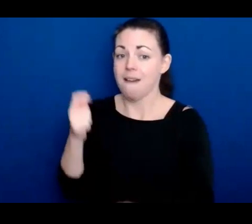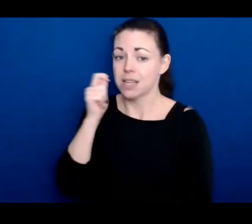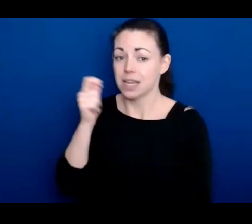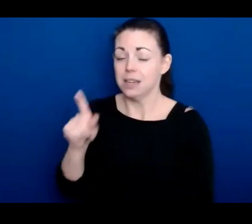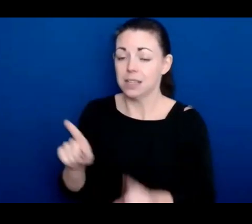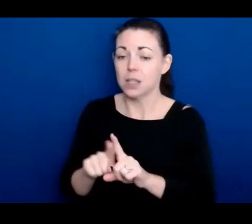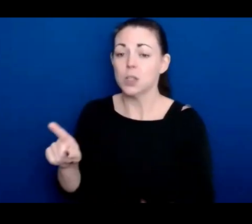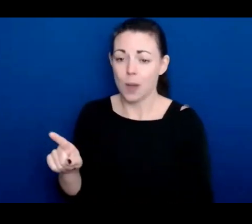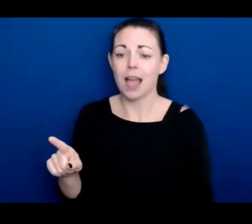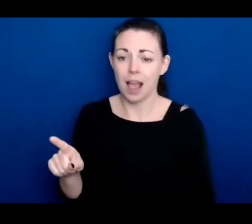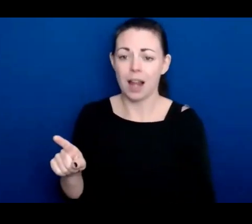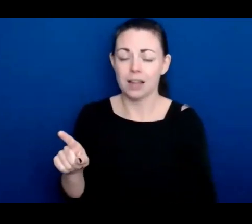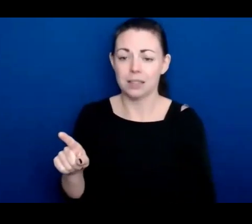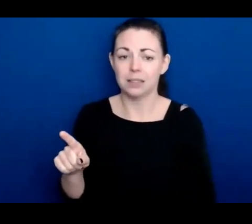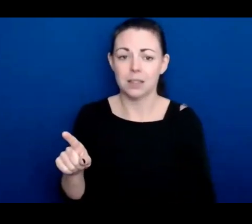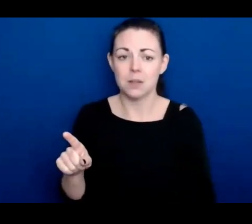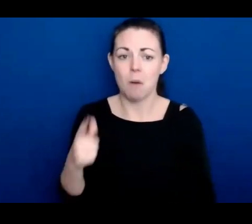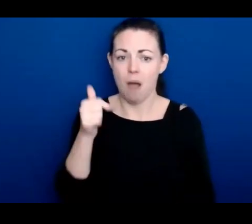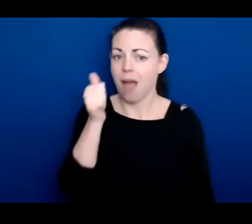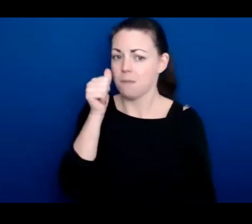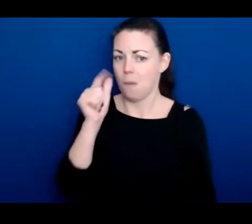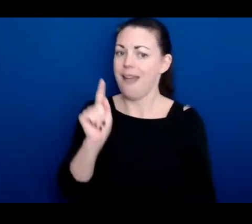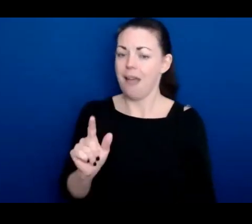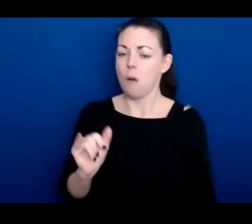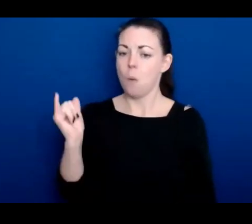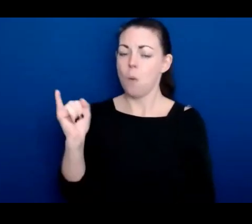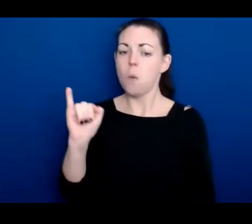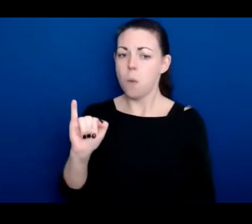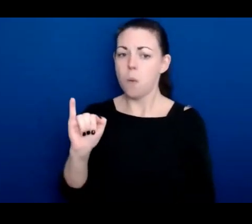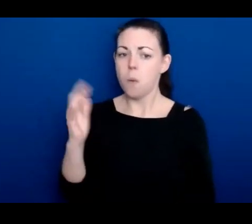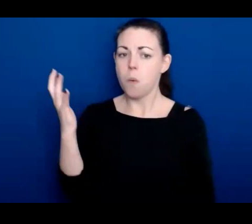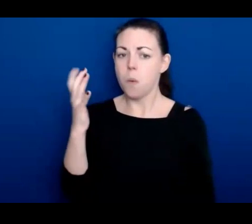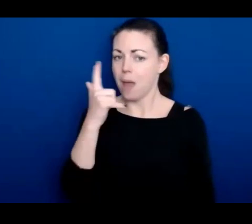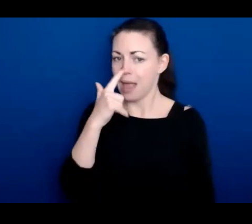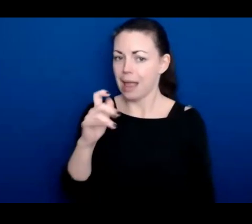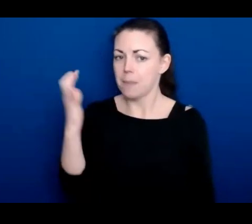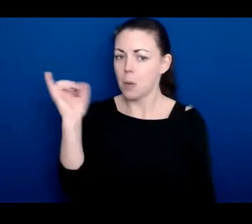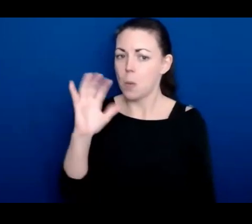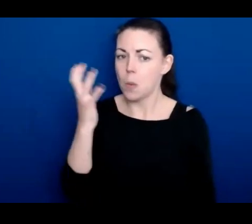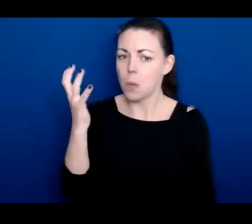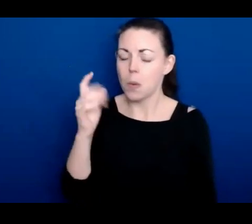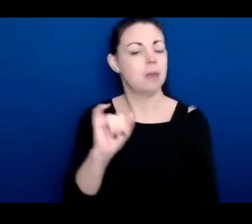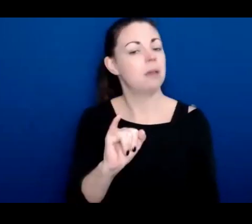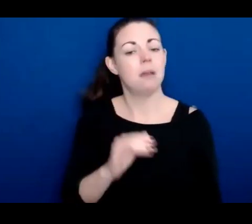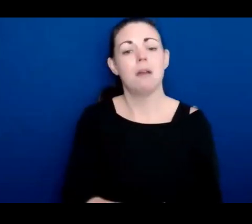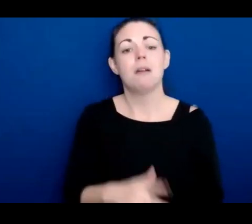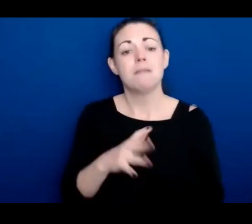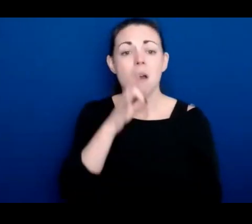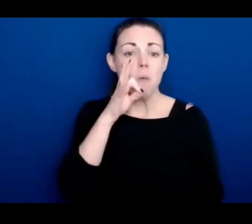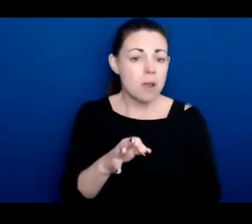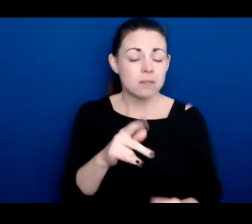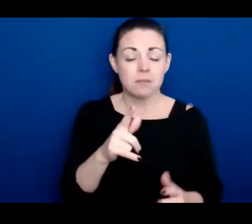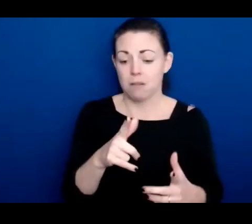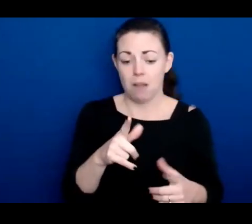so it's something I've been very aware of. Paul's asked the question: just to ask for help for